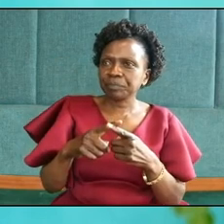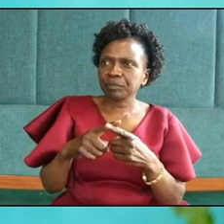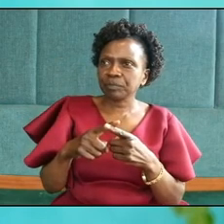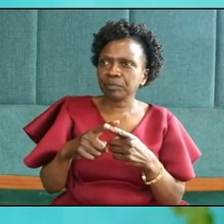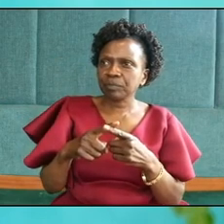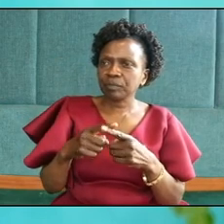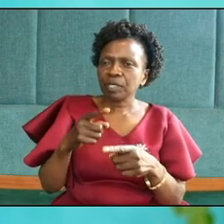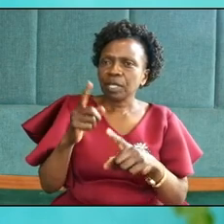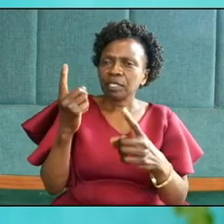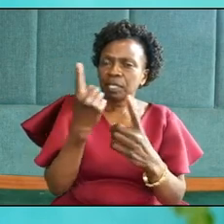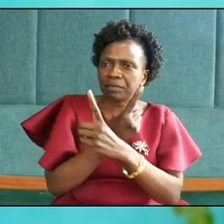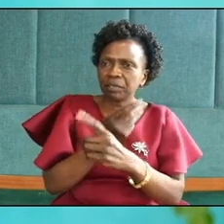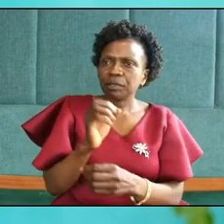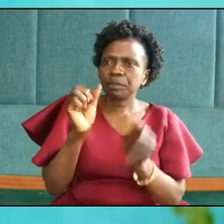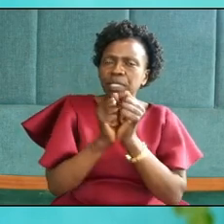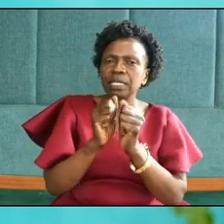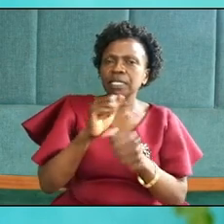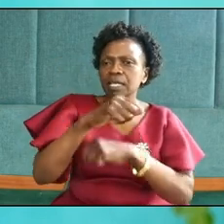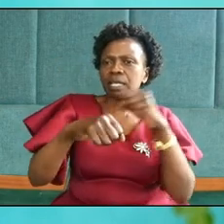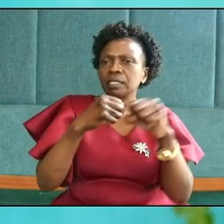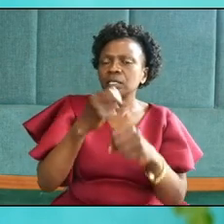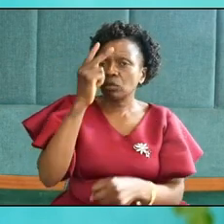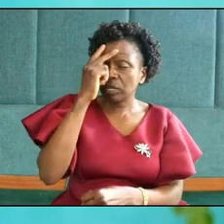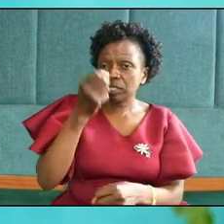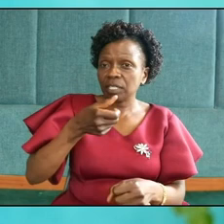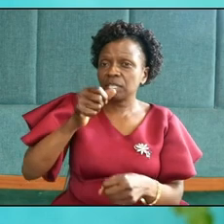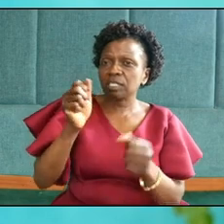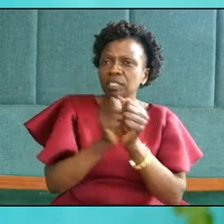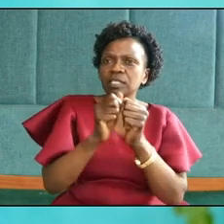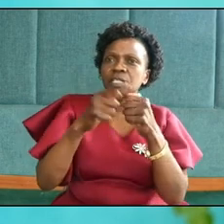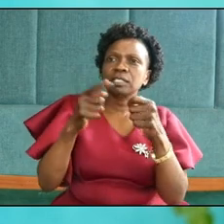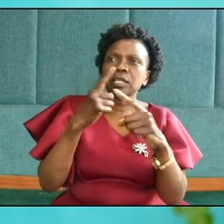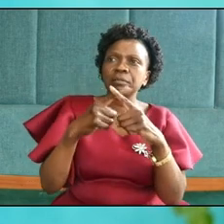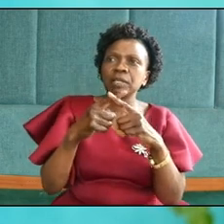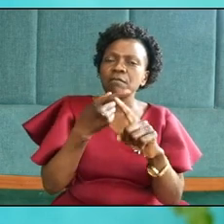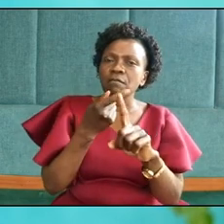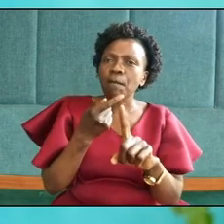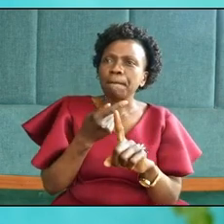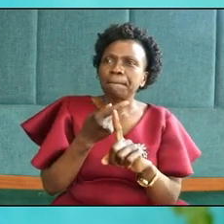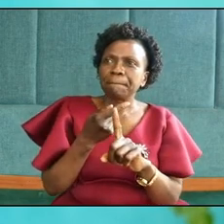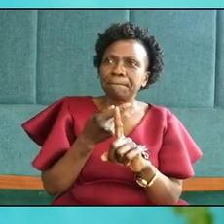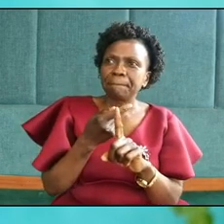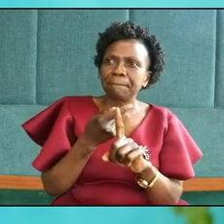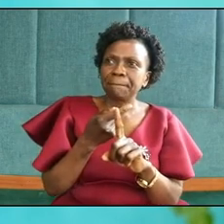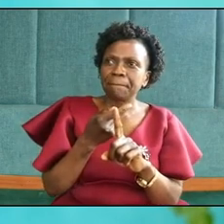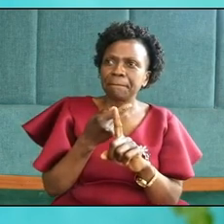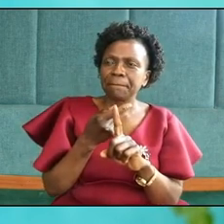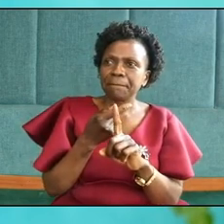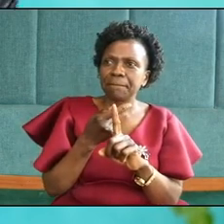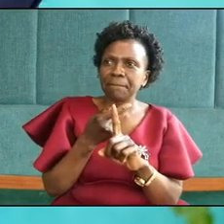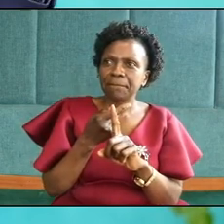a difference of 10 years, knowledge increased 16 times. And from 1966